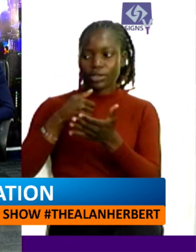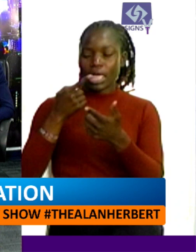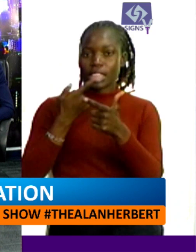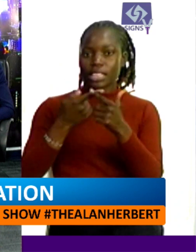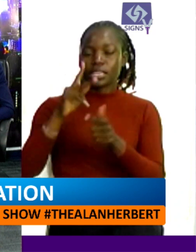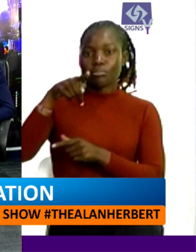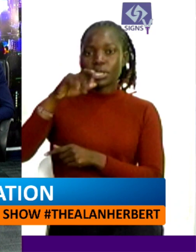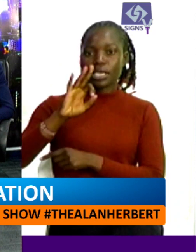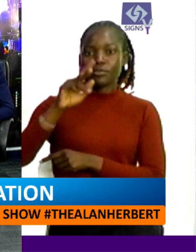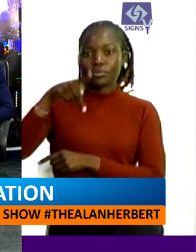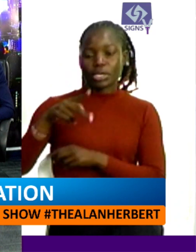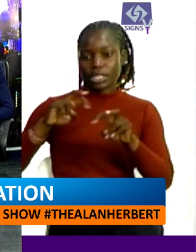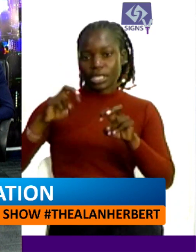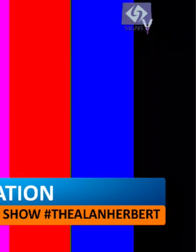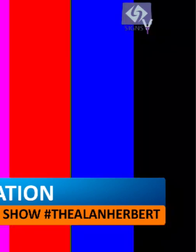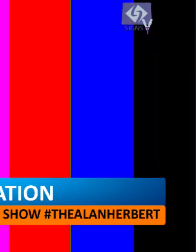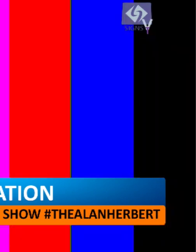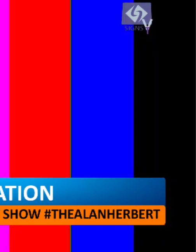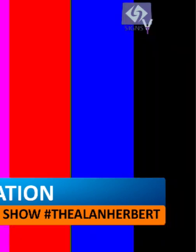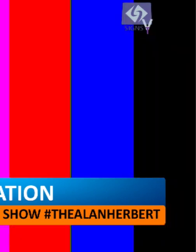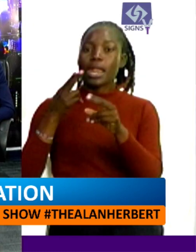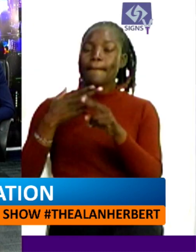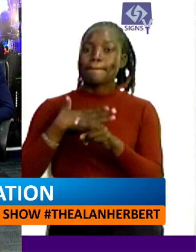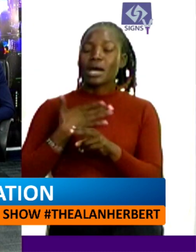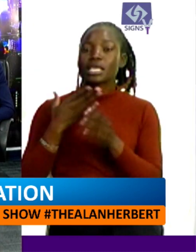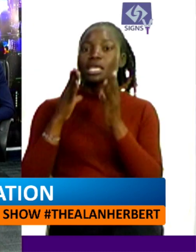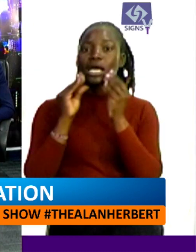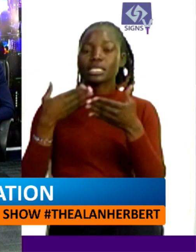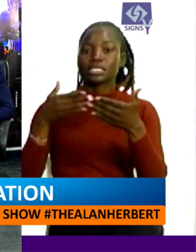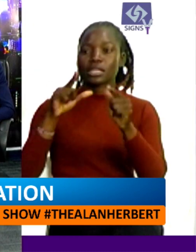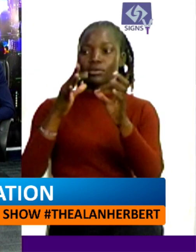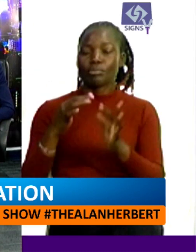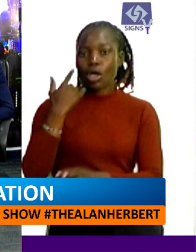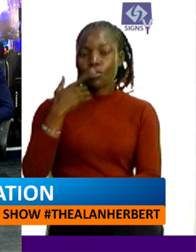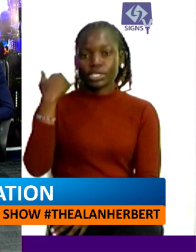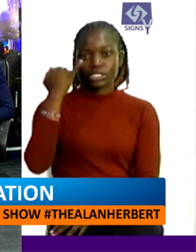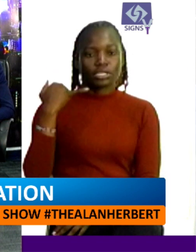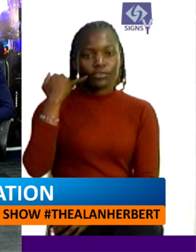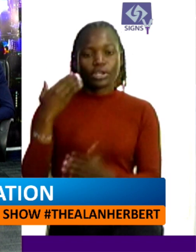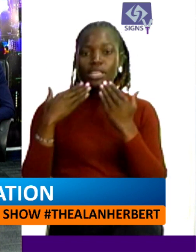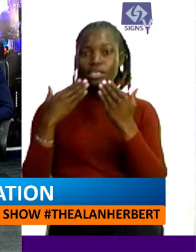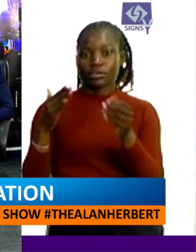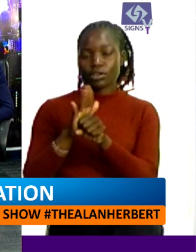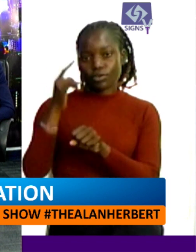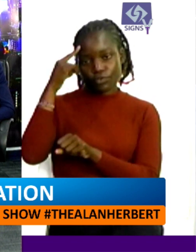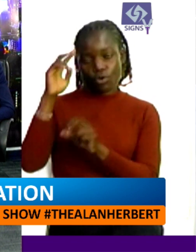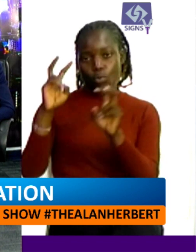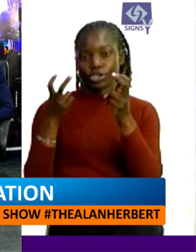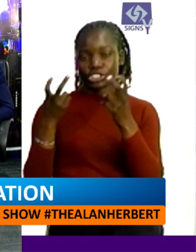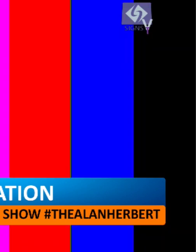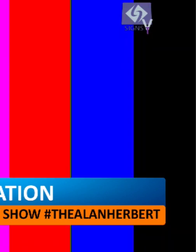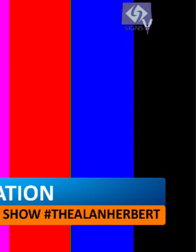PFP is looking for you. Sign language interpreter Jitida Wafula. Thank you very much for watching. Bye bye.